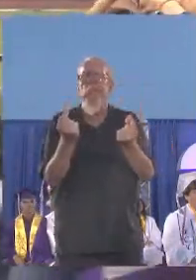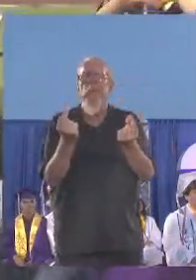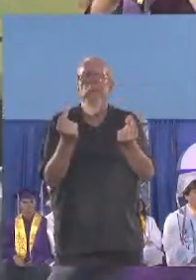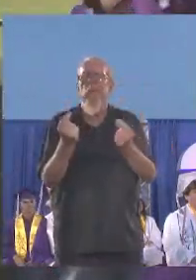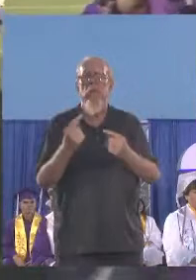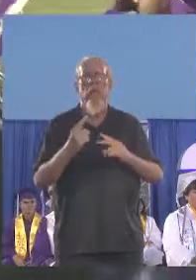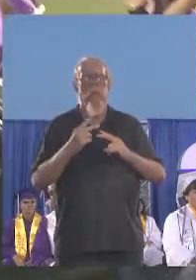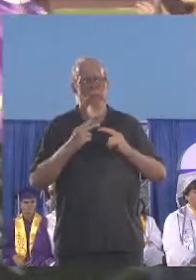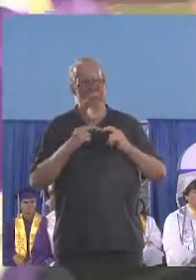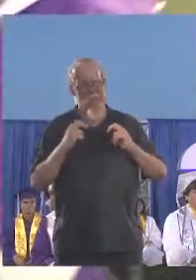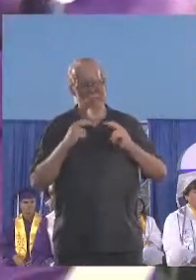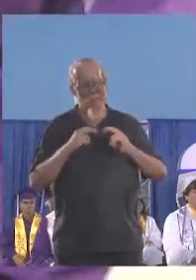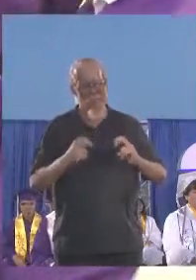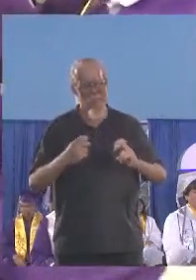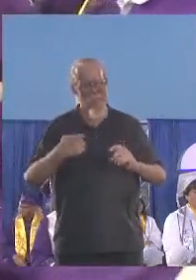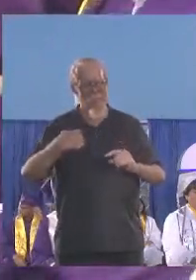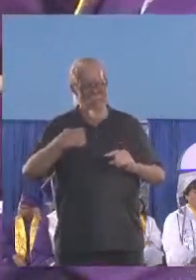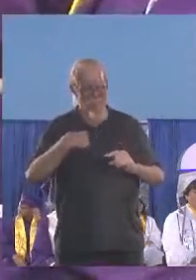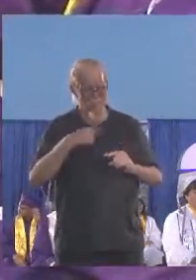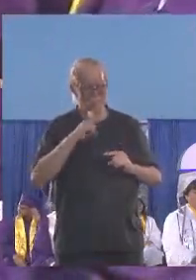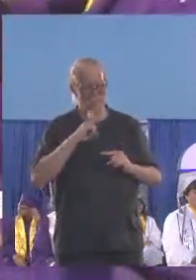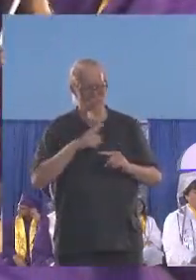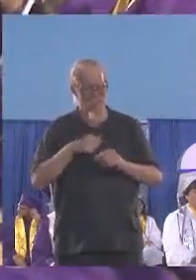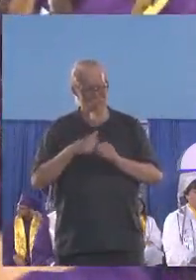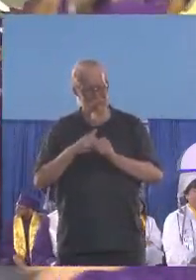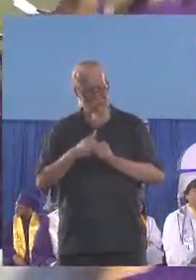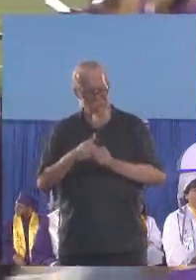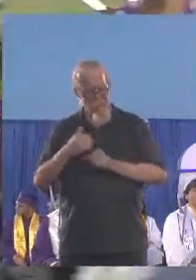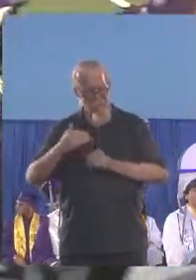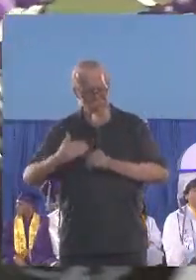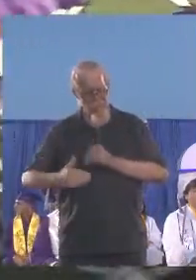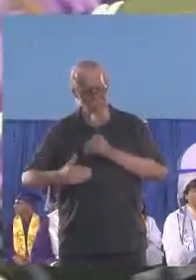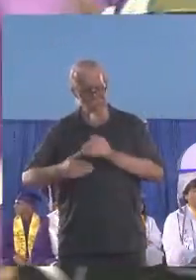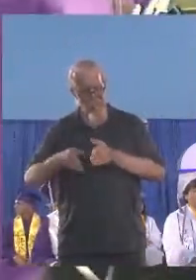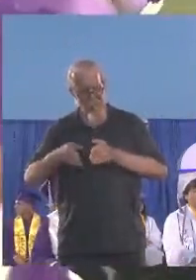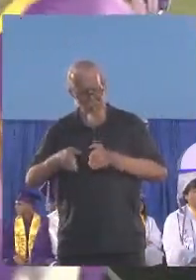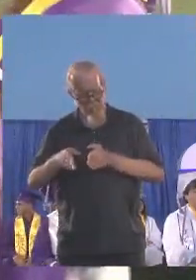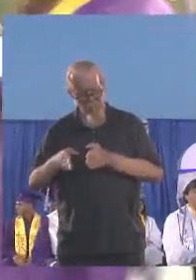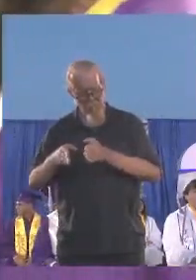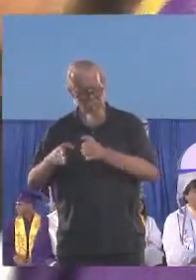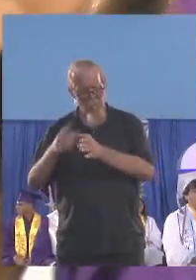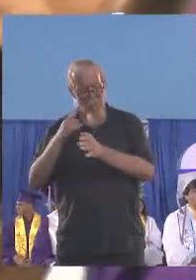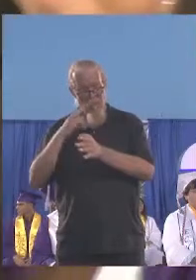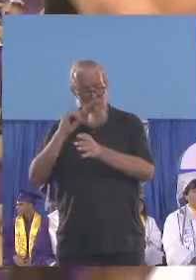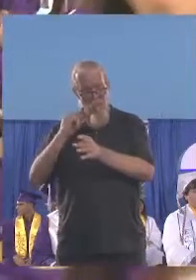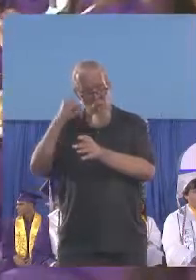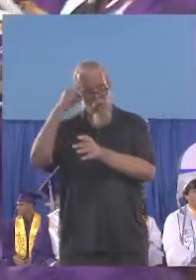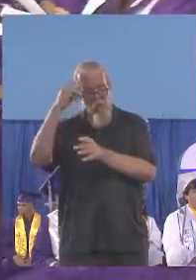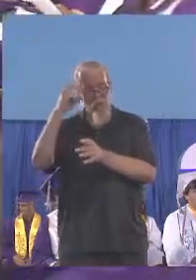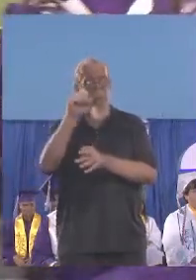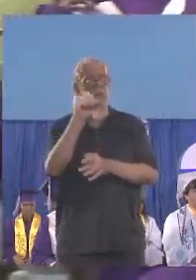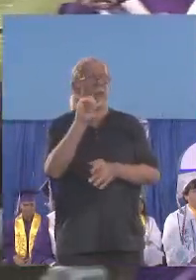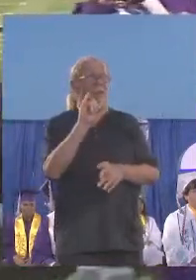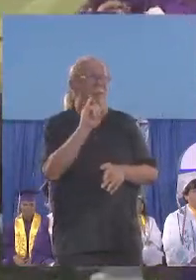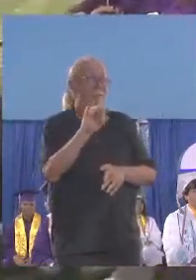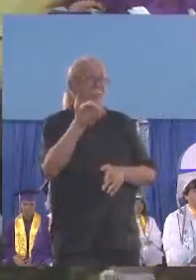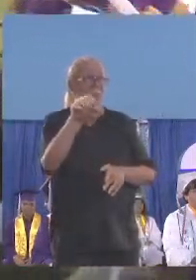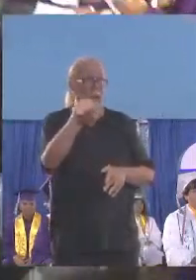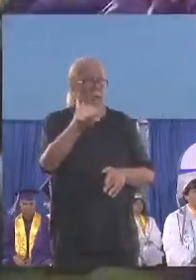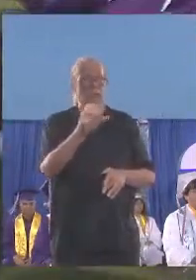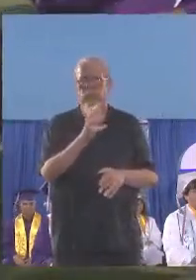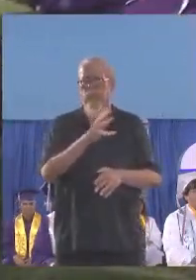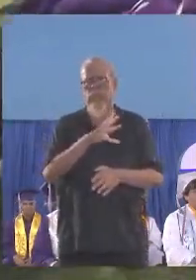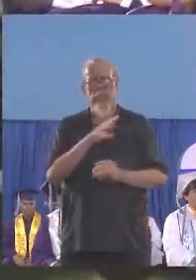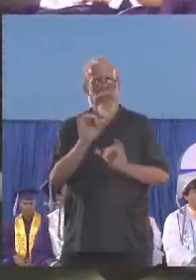the path to that dream? If you are, great. Stay on the path. Know that you